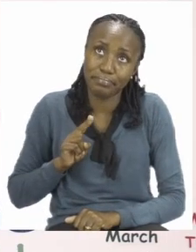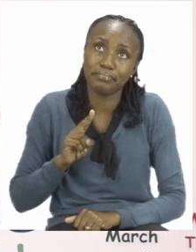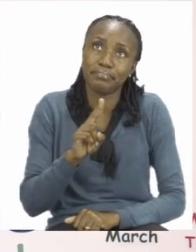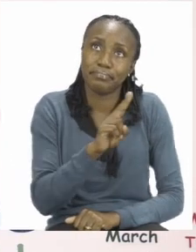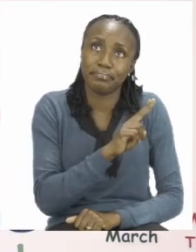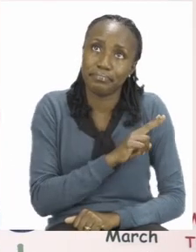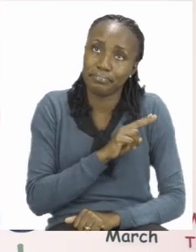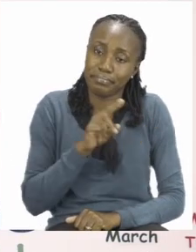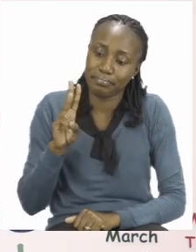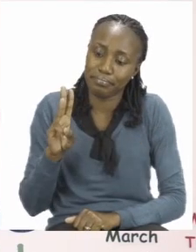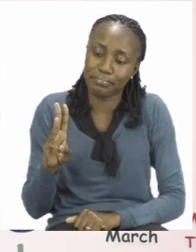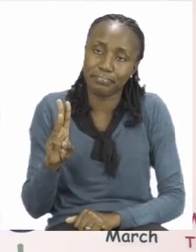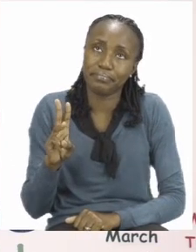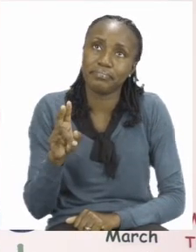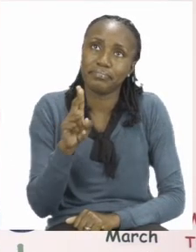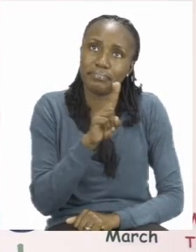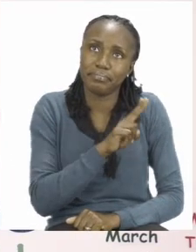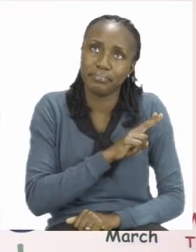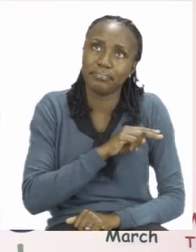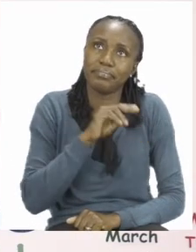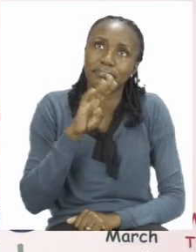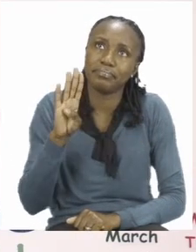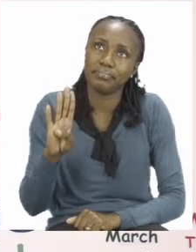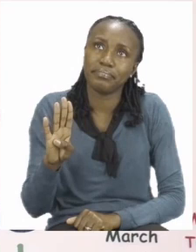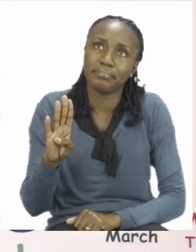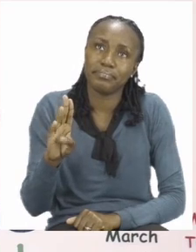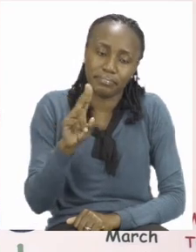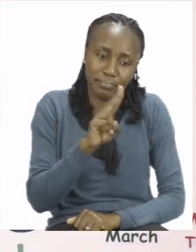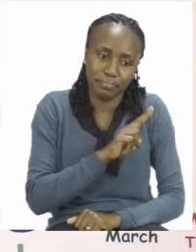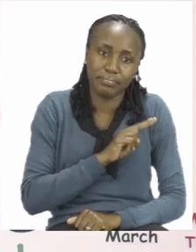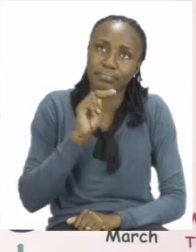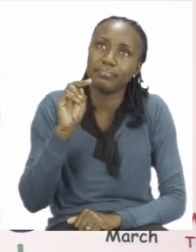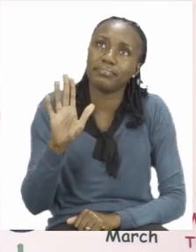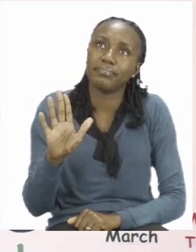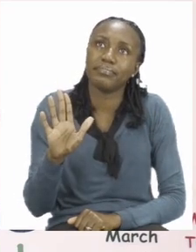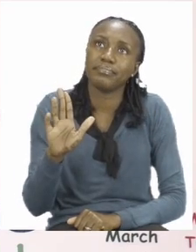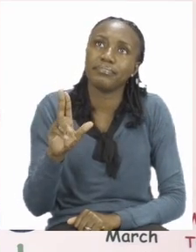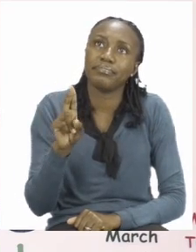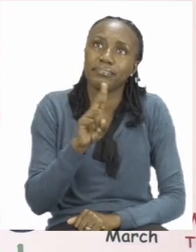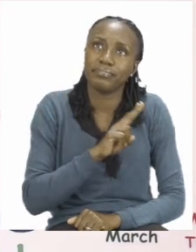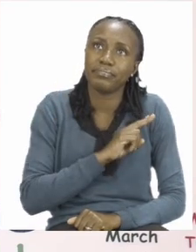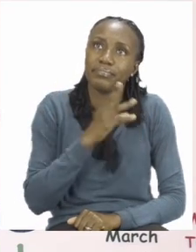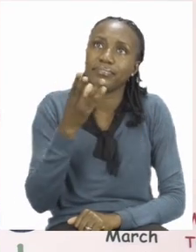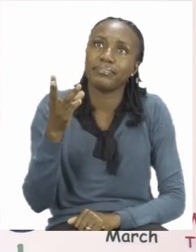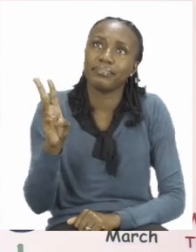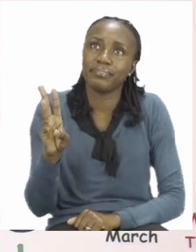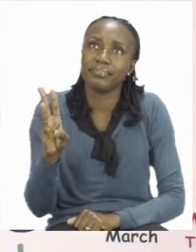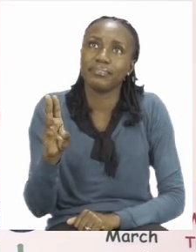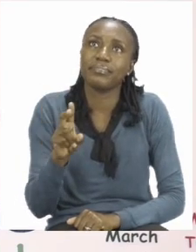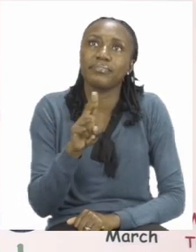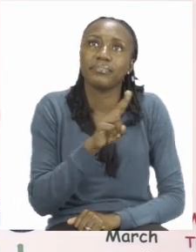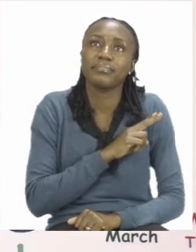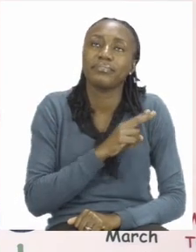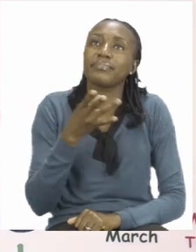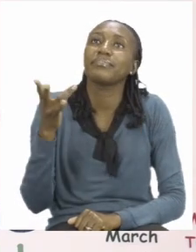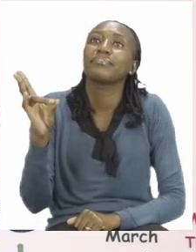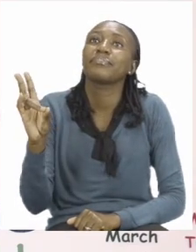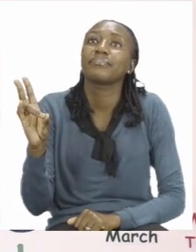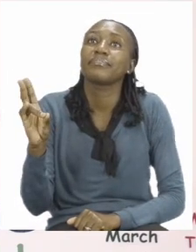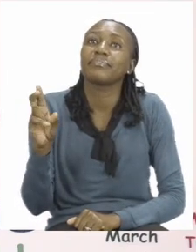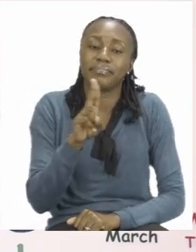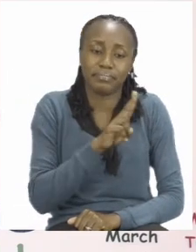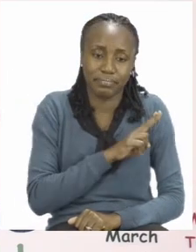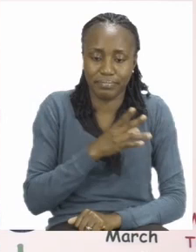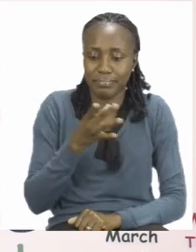22, 23, 24, 25, 26,